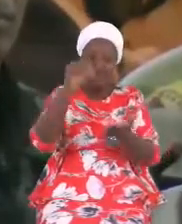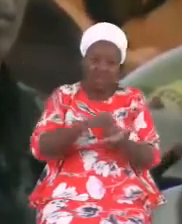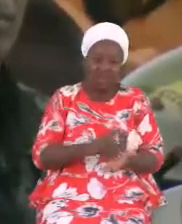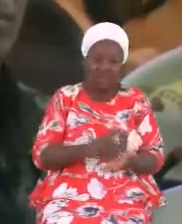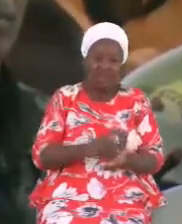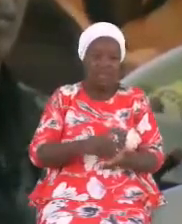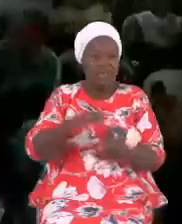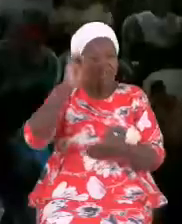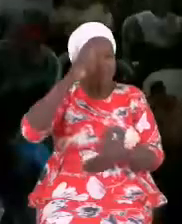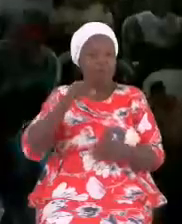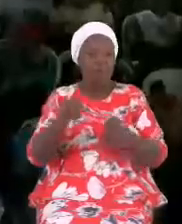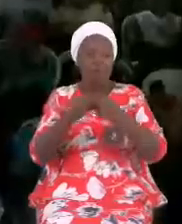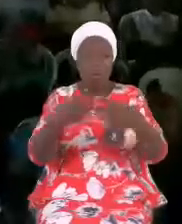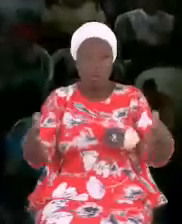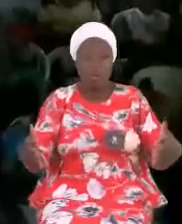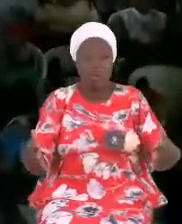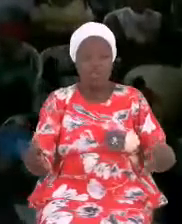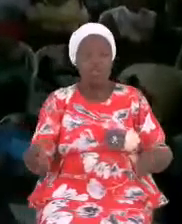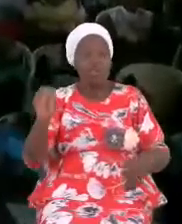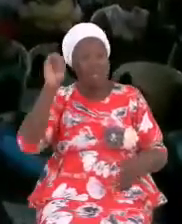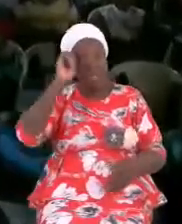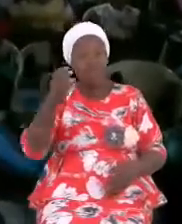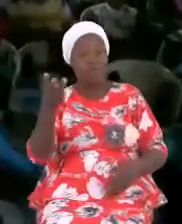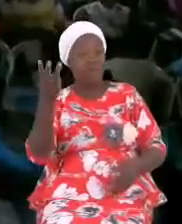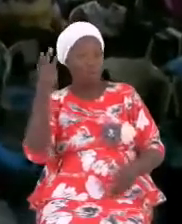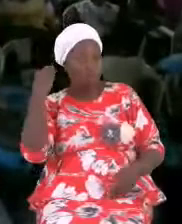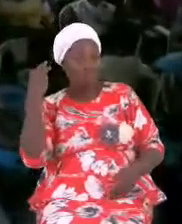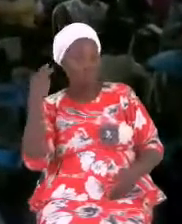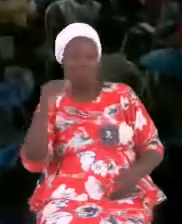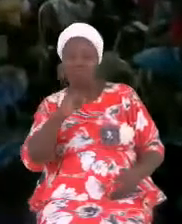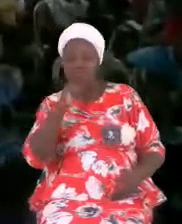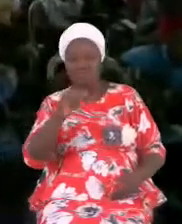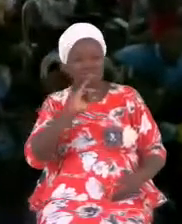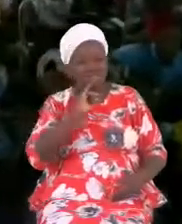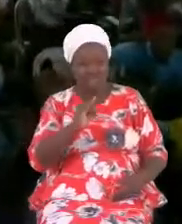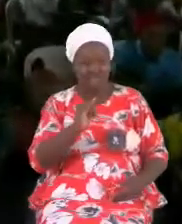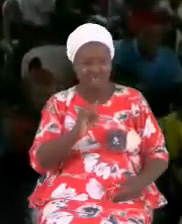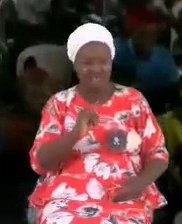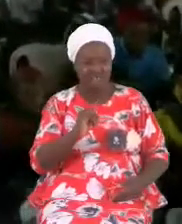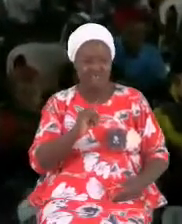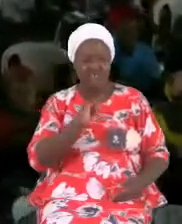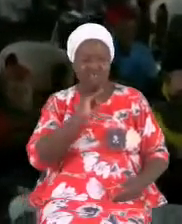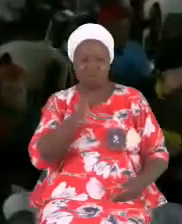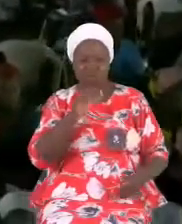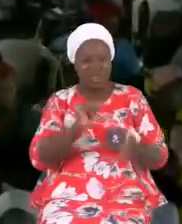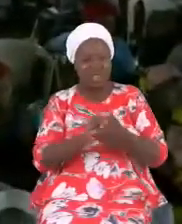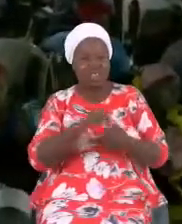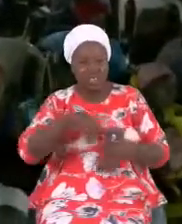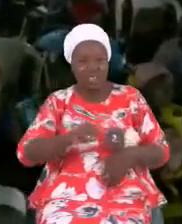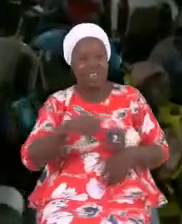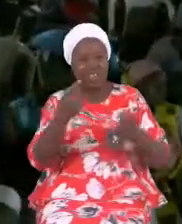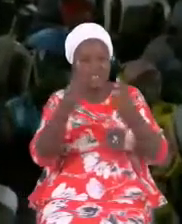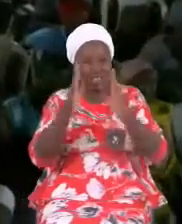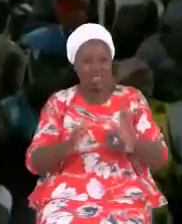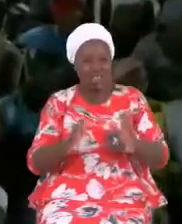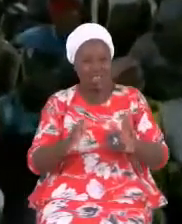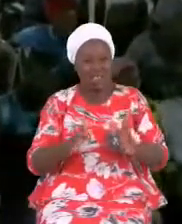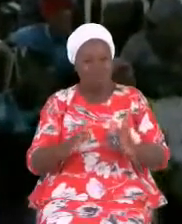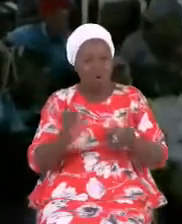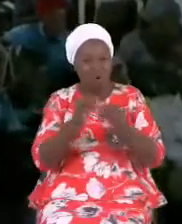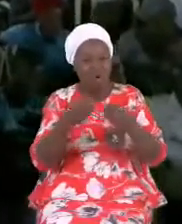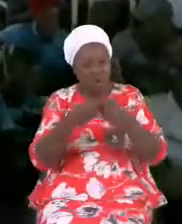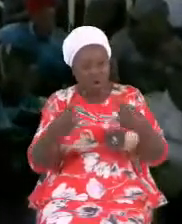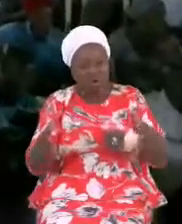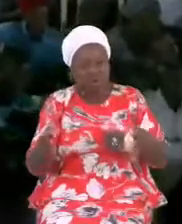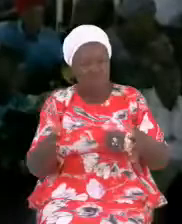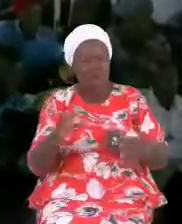lost. He was, not is. It's not that he's still a sinner. He's still lost. He's still in the far country.